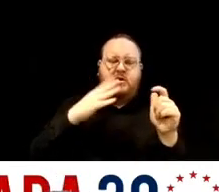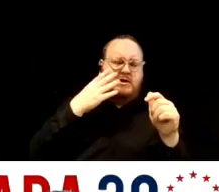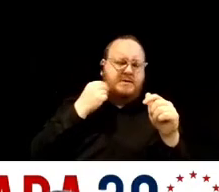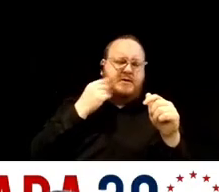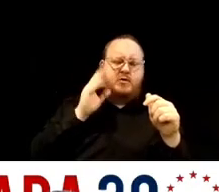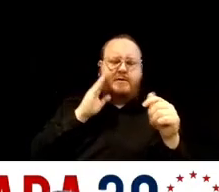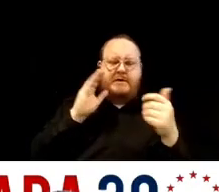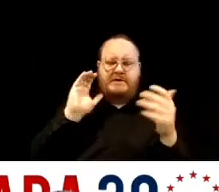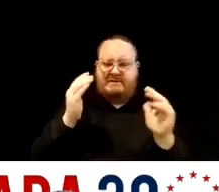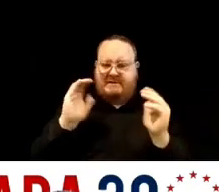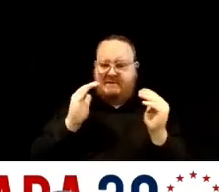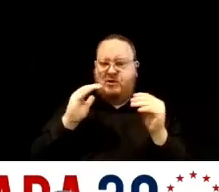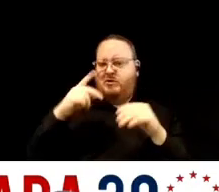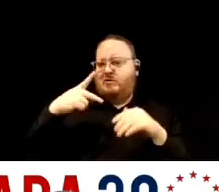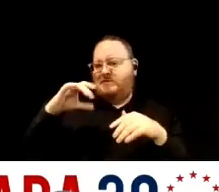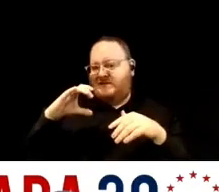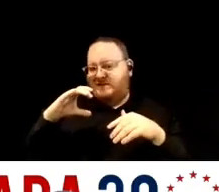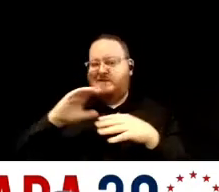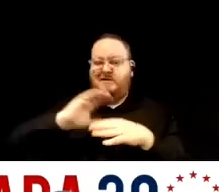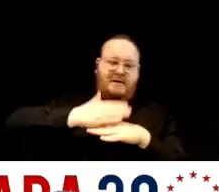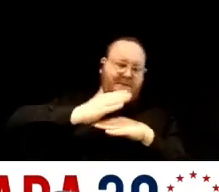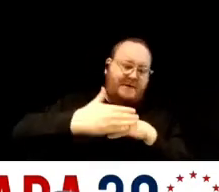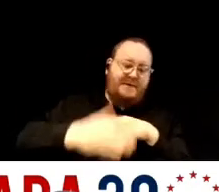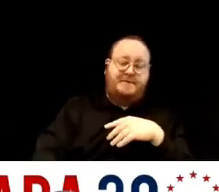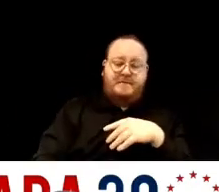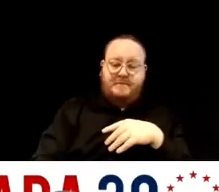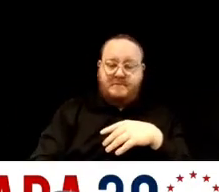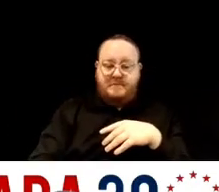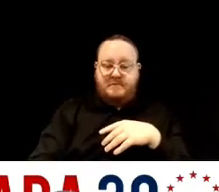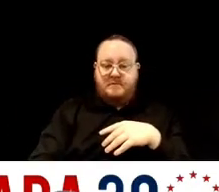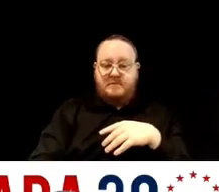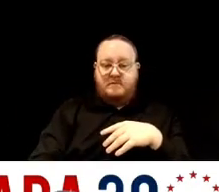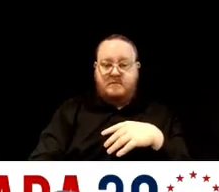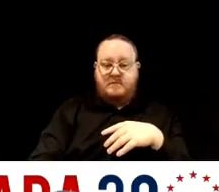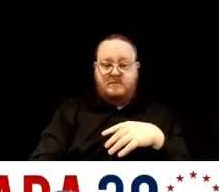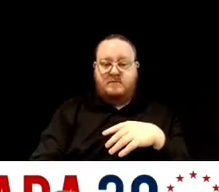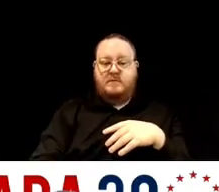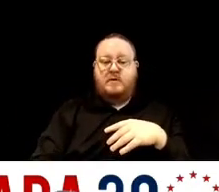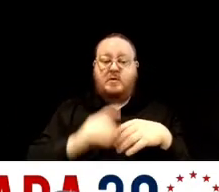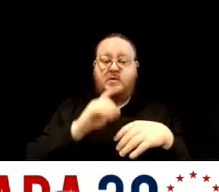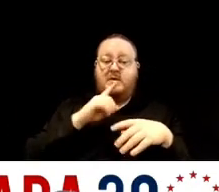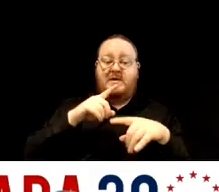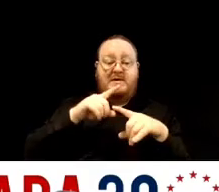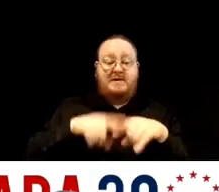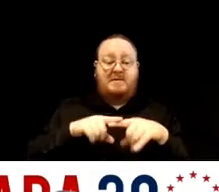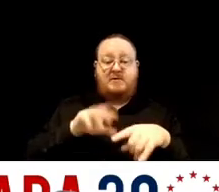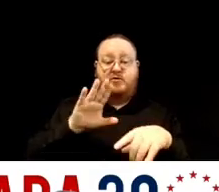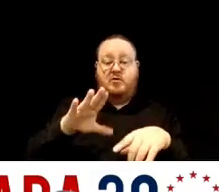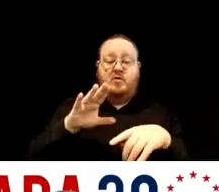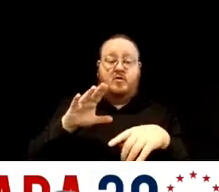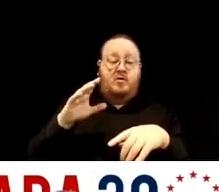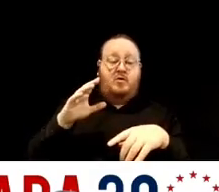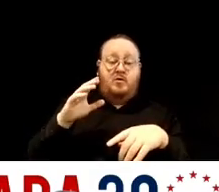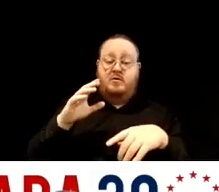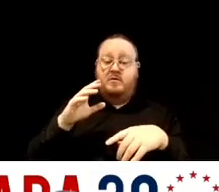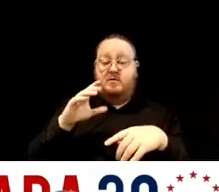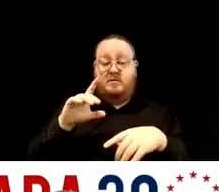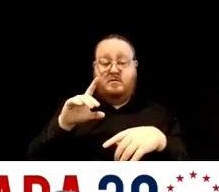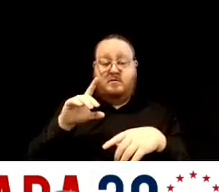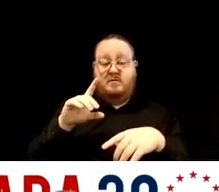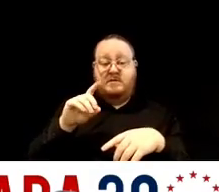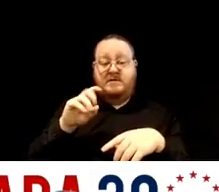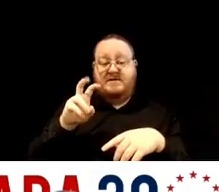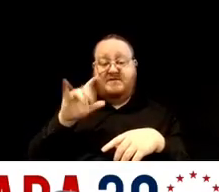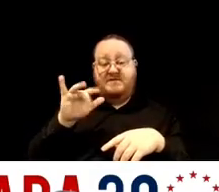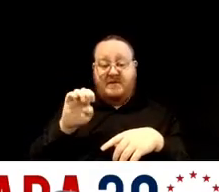experiencing on, say, a PC. But again, depending on the device, depending on the manufacturer, whoever made it, right? You